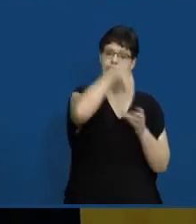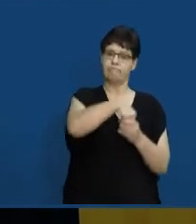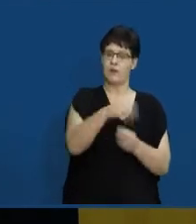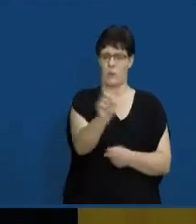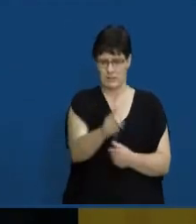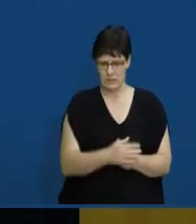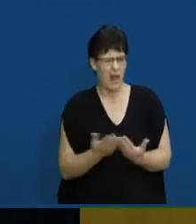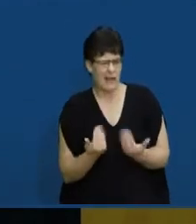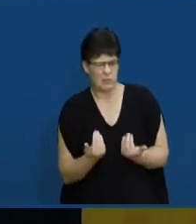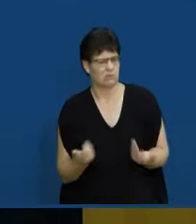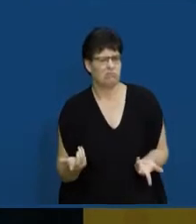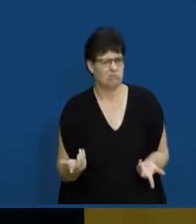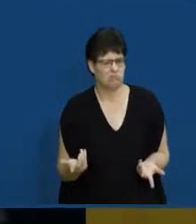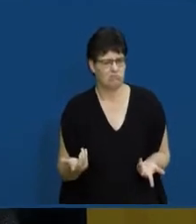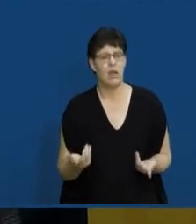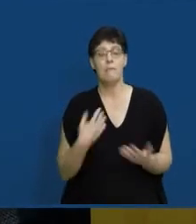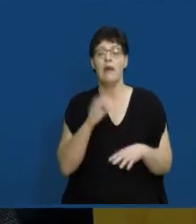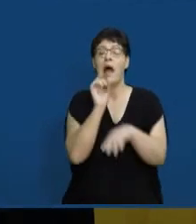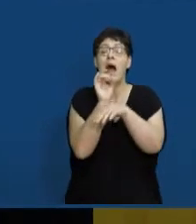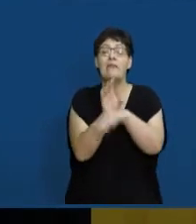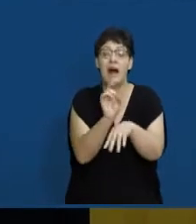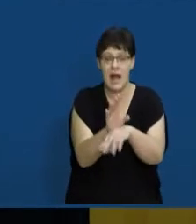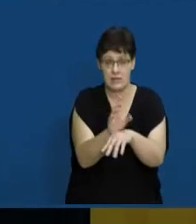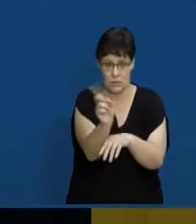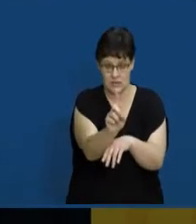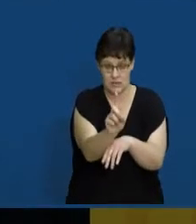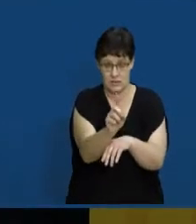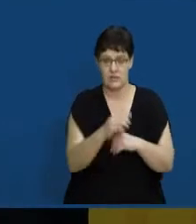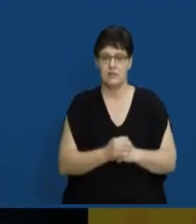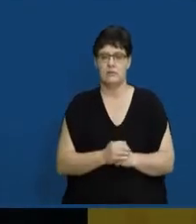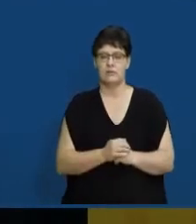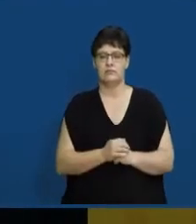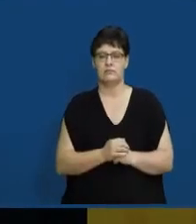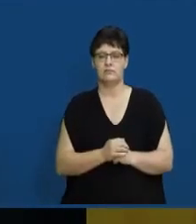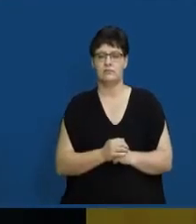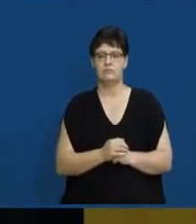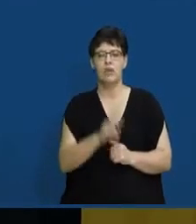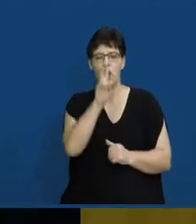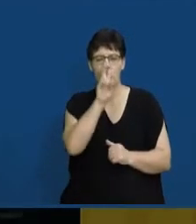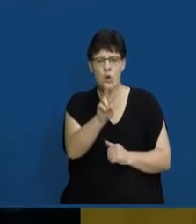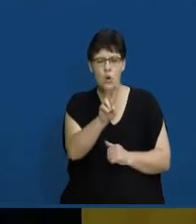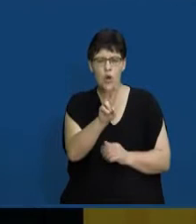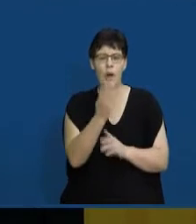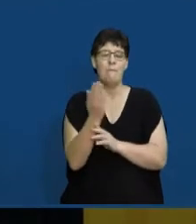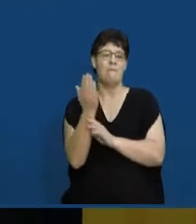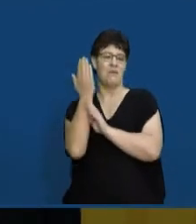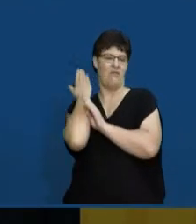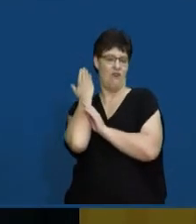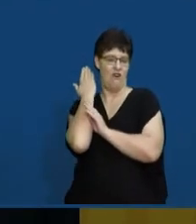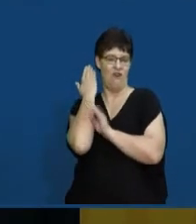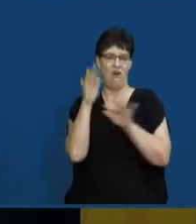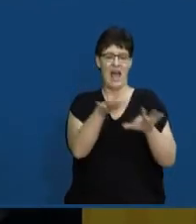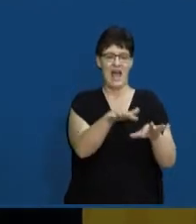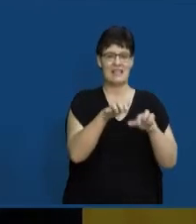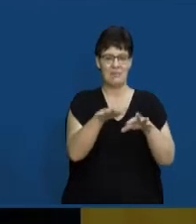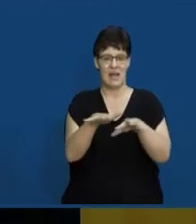Remember, my advice to you is that go back and look at the prelim exams of all the